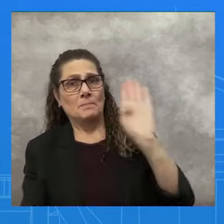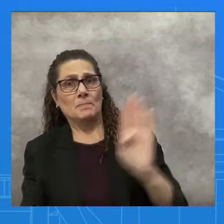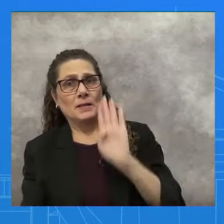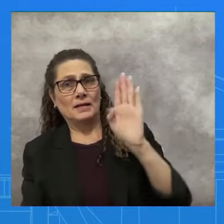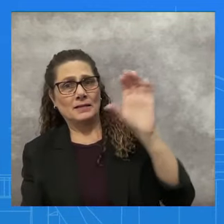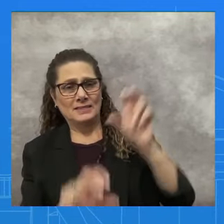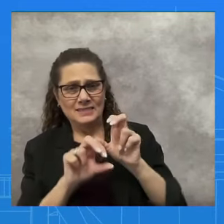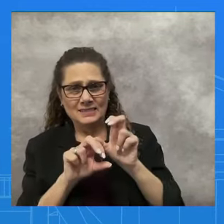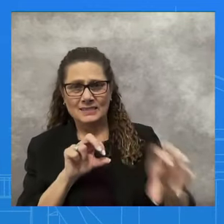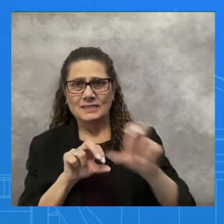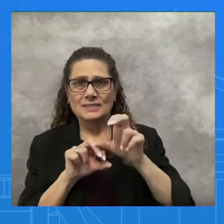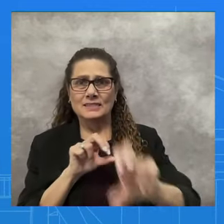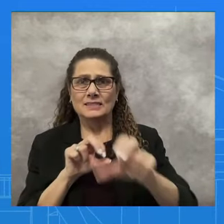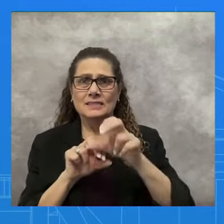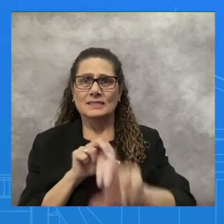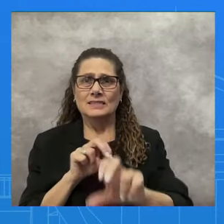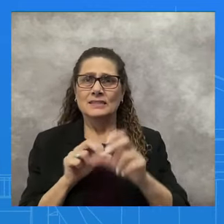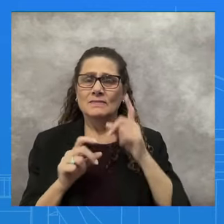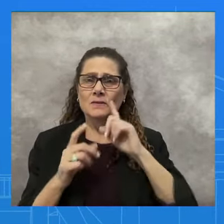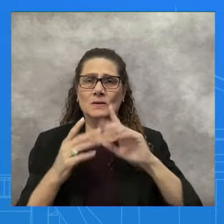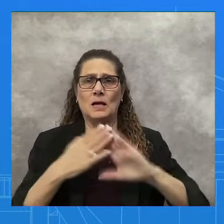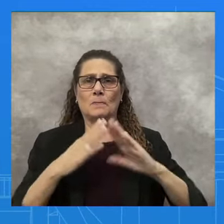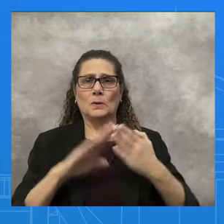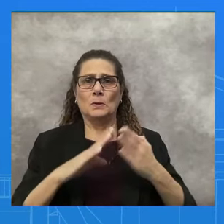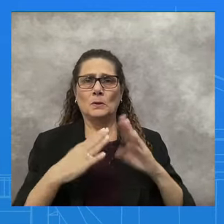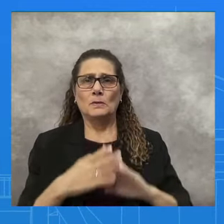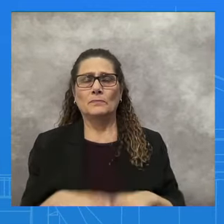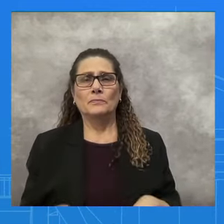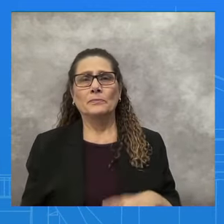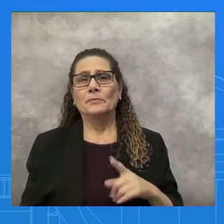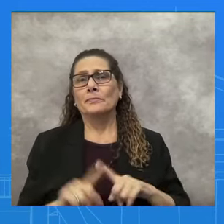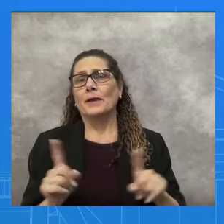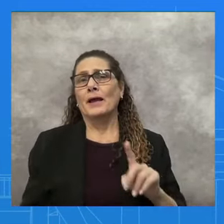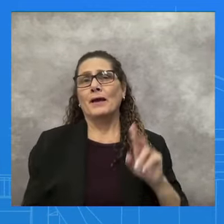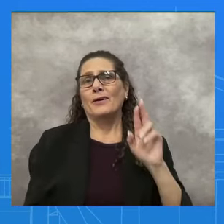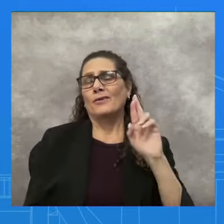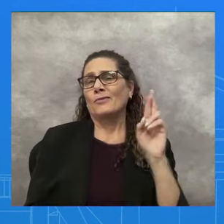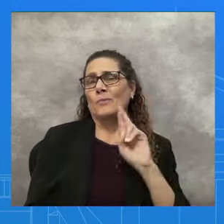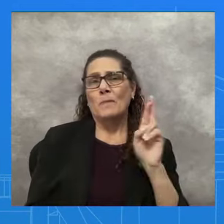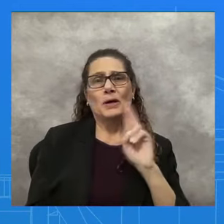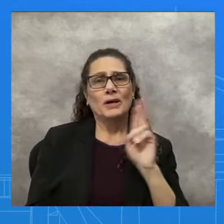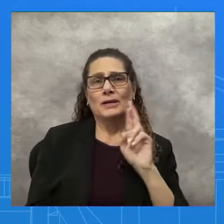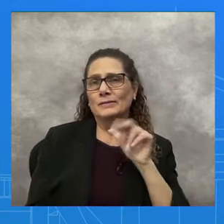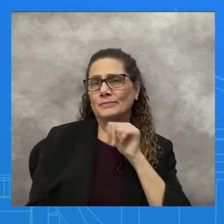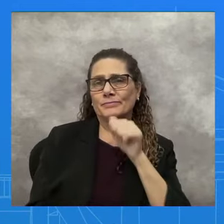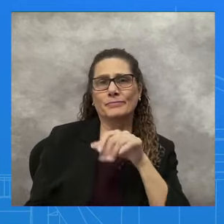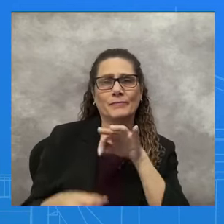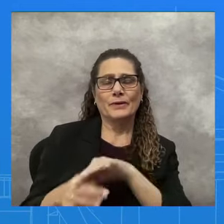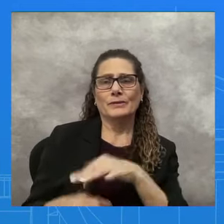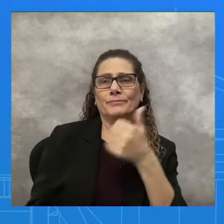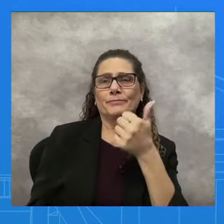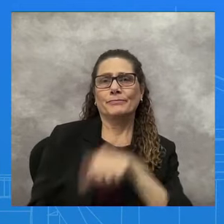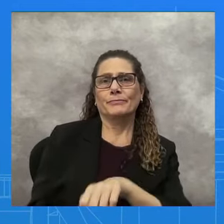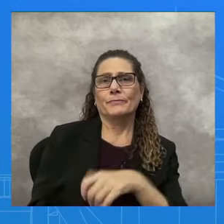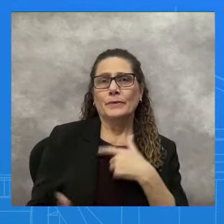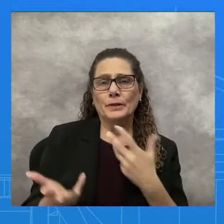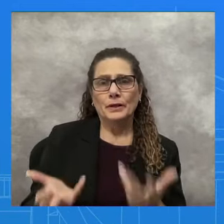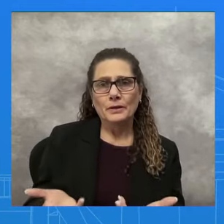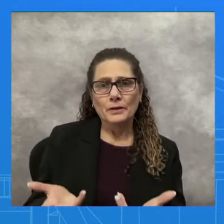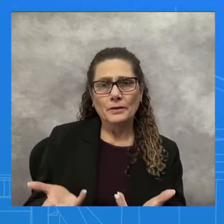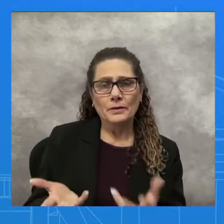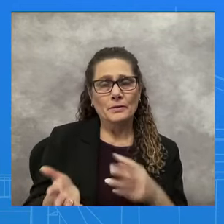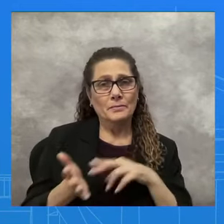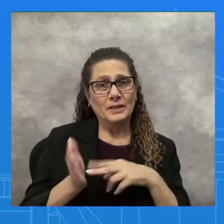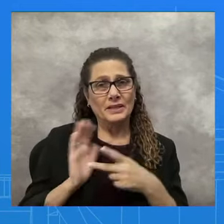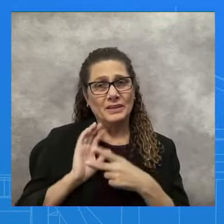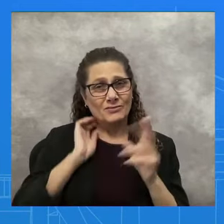Republicans did not sign that. They did not. They did not vote for that. So it's just a Republican issue, the large number of homicides